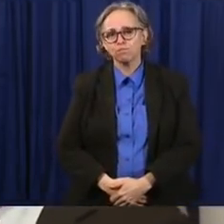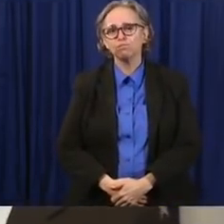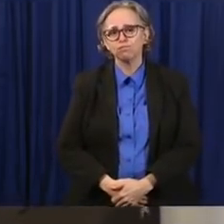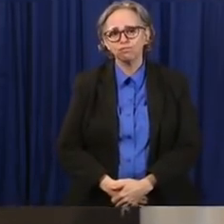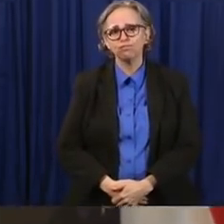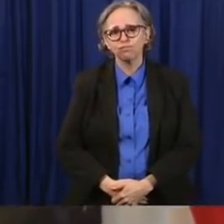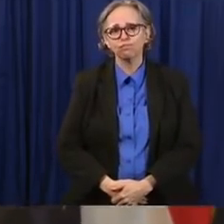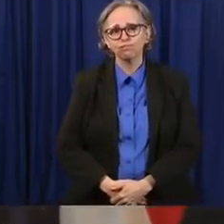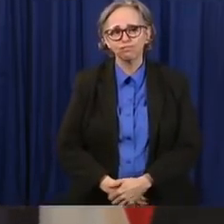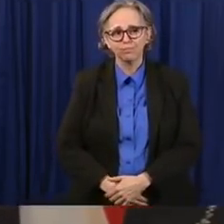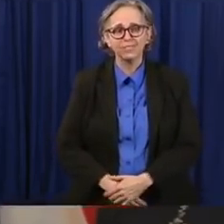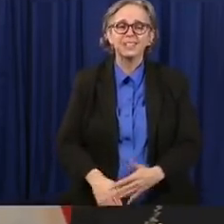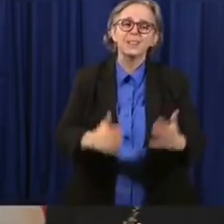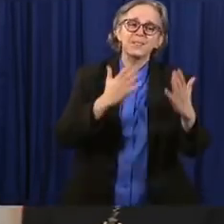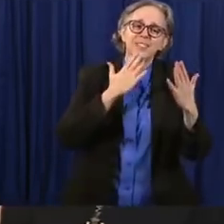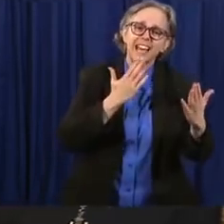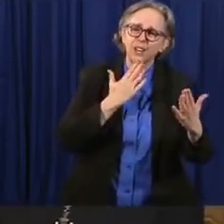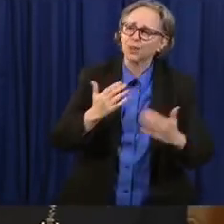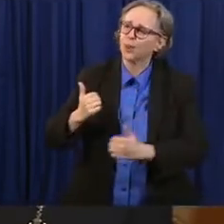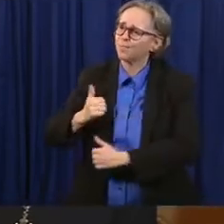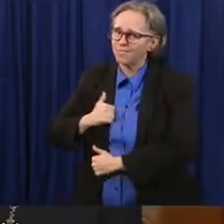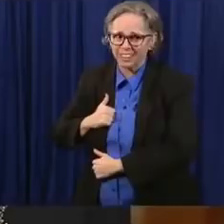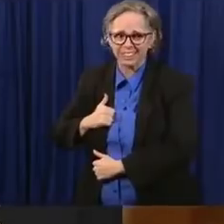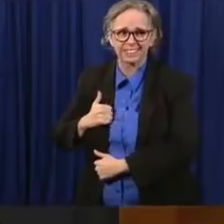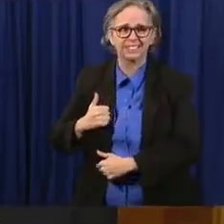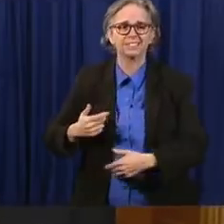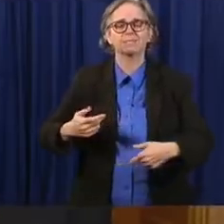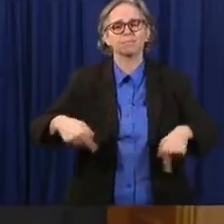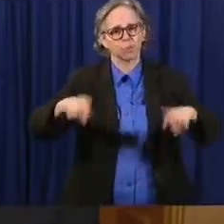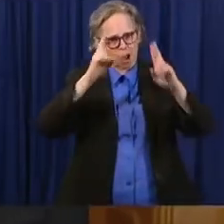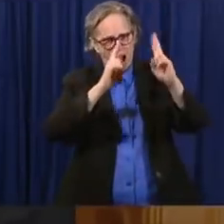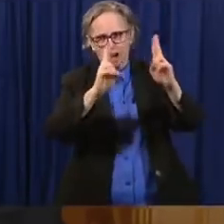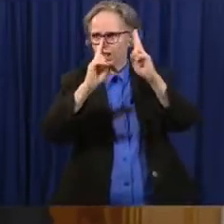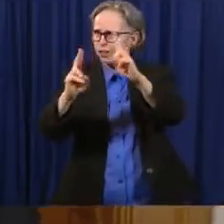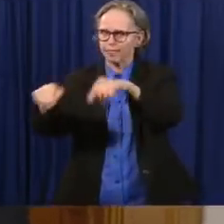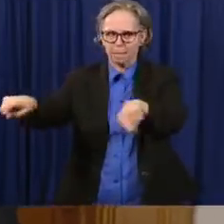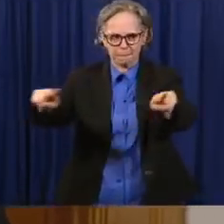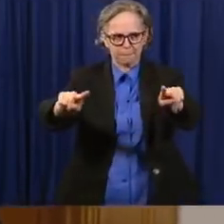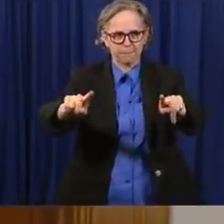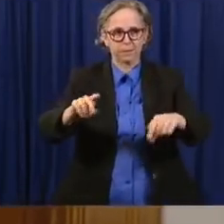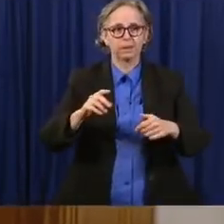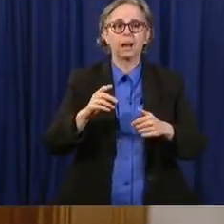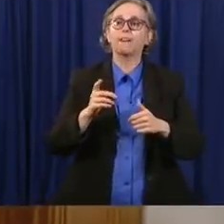So we thank our veterans, we honor them, and we thank our first responders.